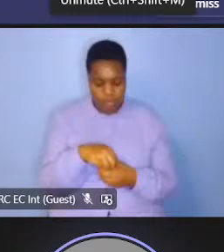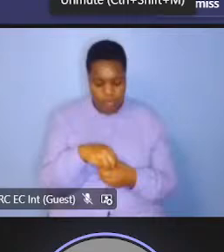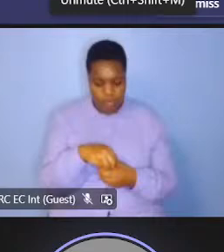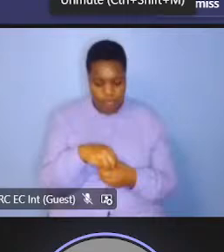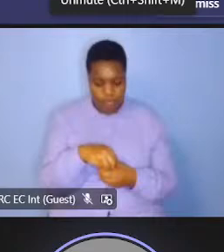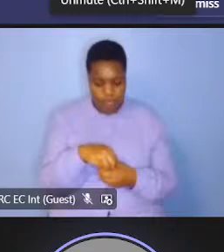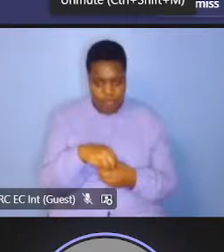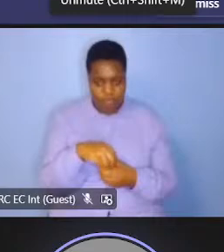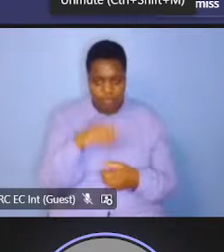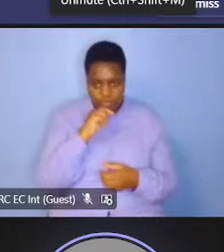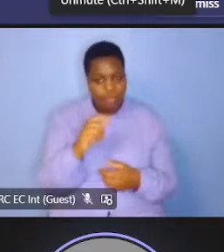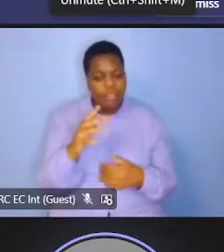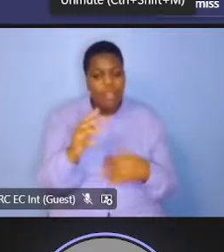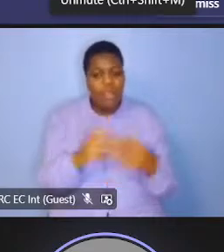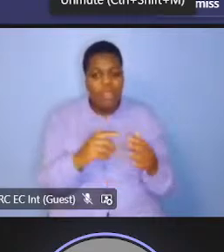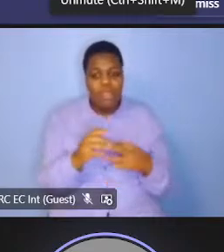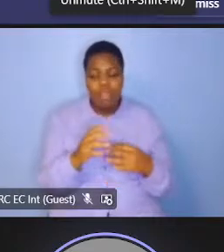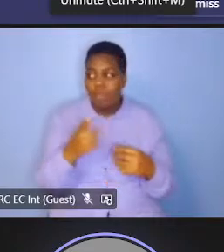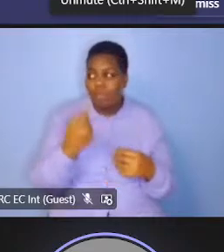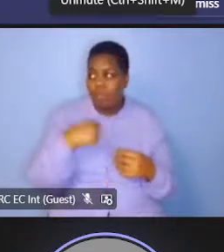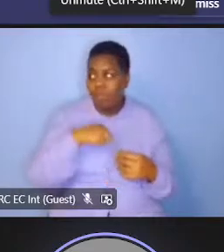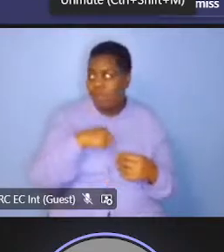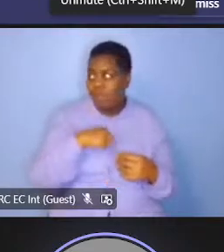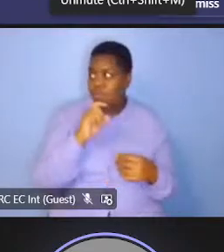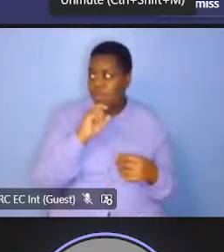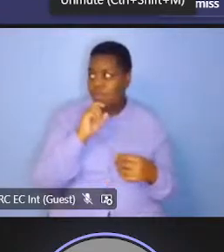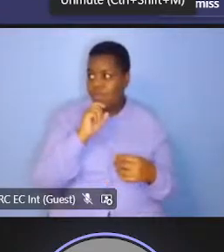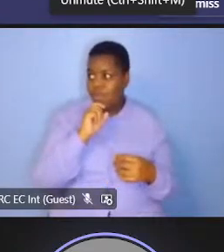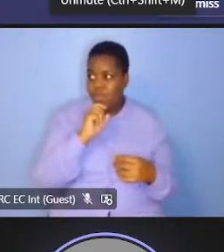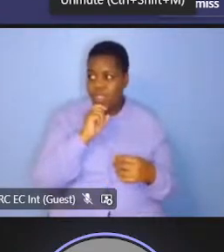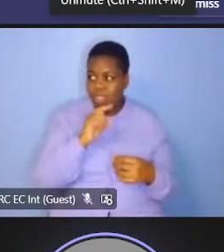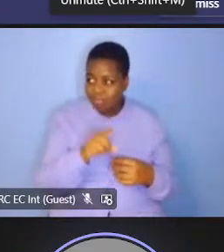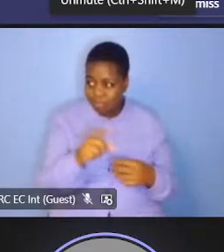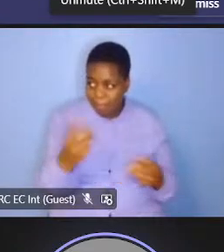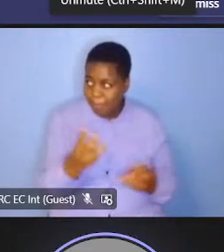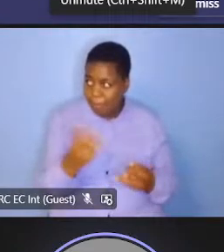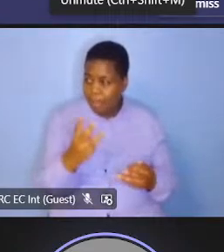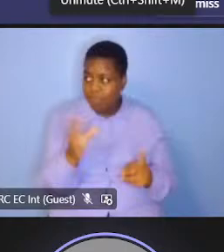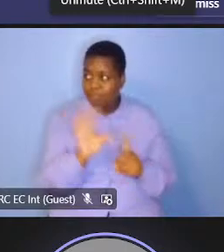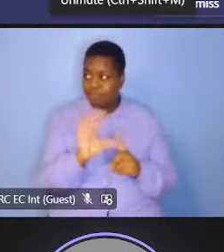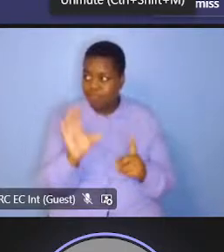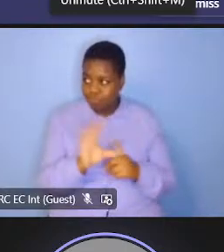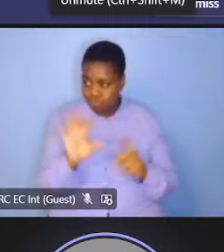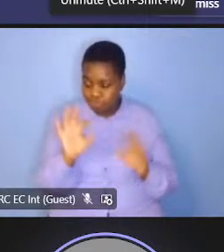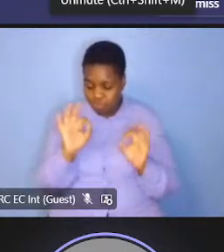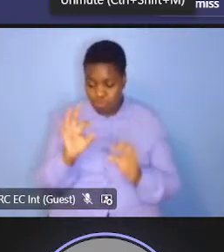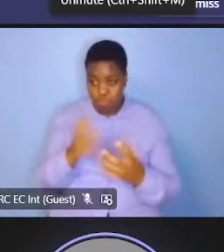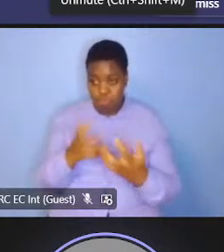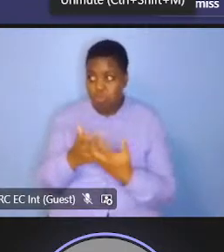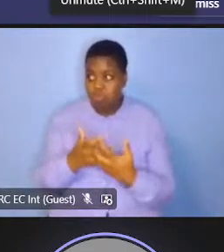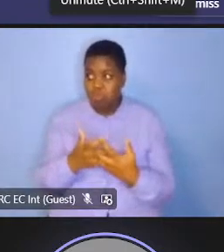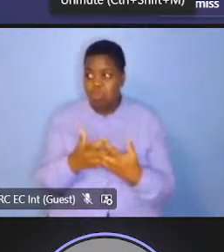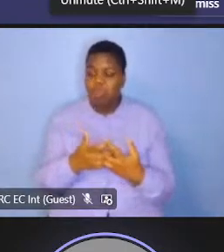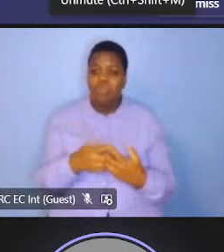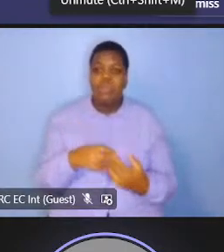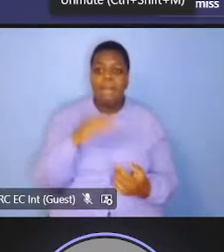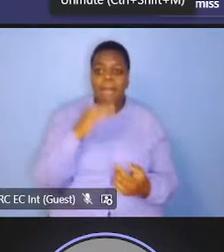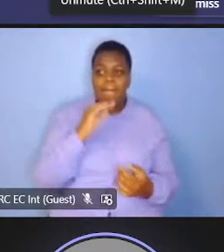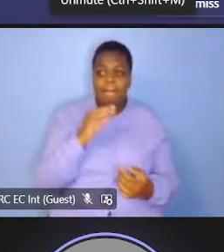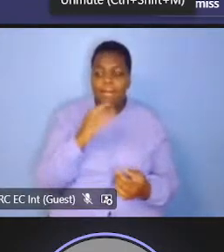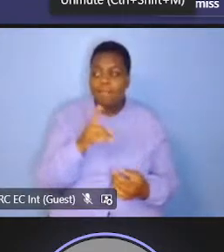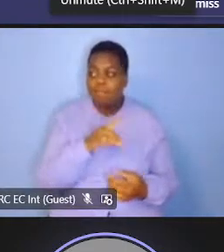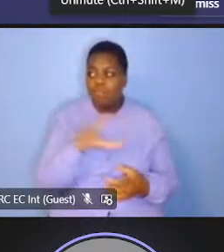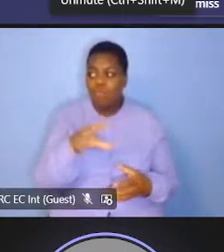whether are we not going to use, let's say there are those who are culturalists, for an example, who do not form